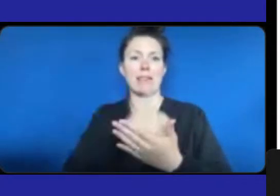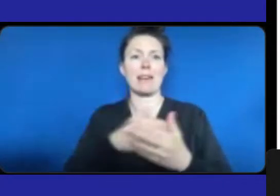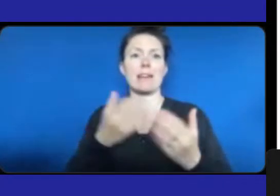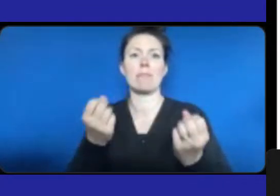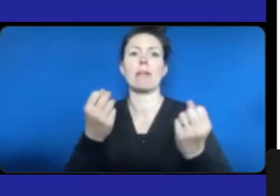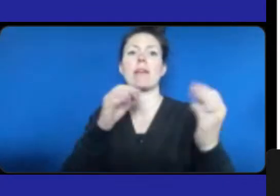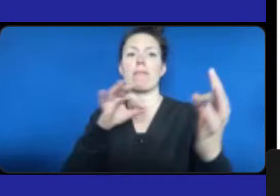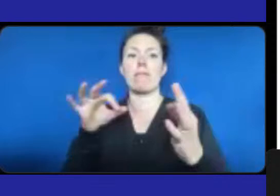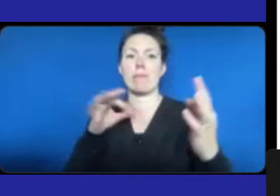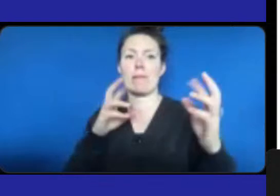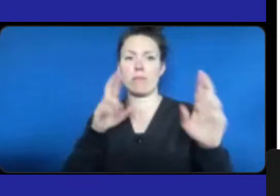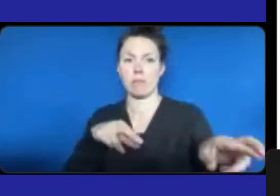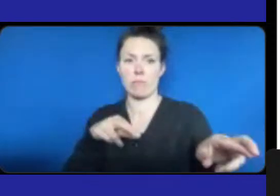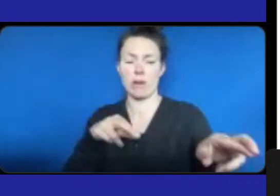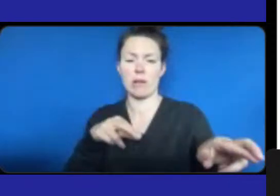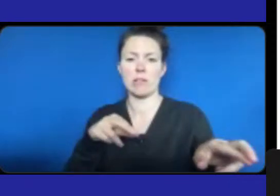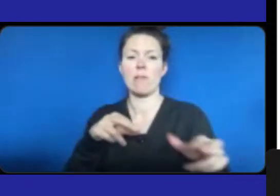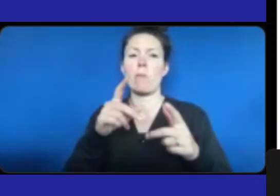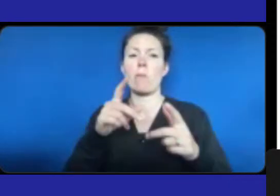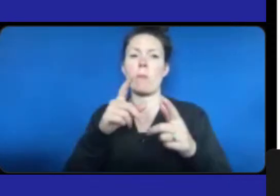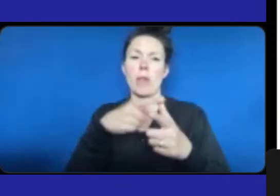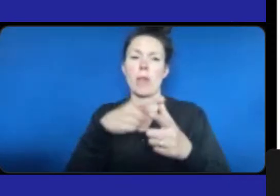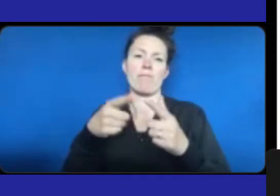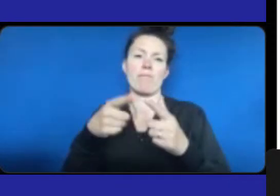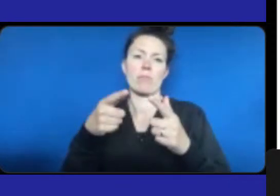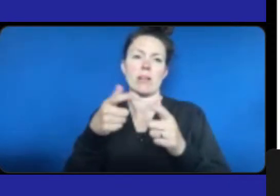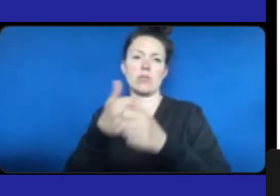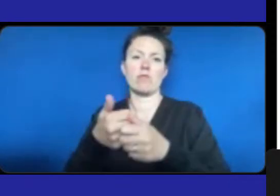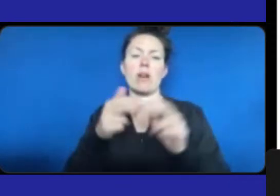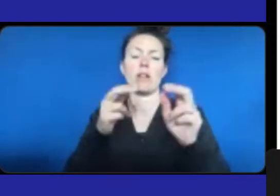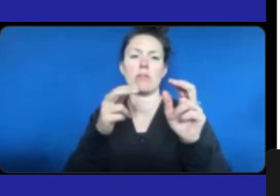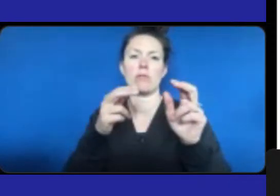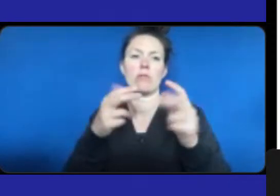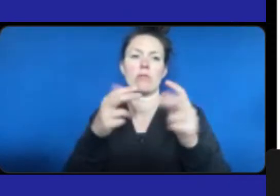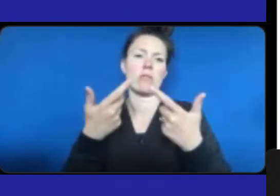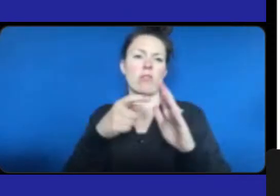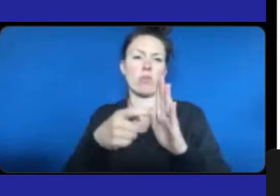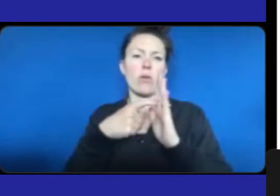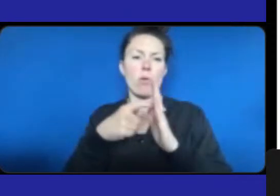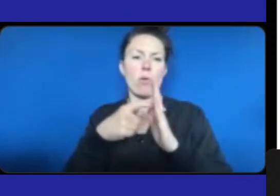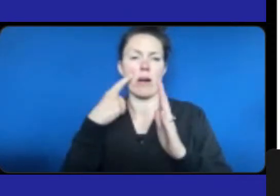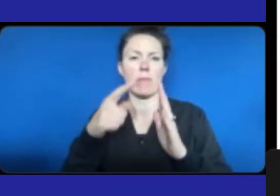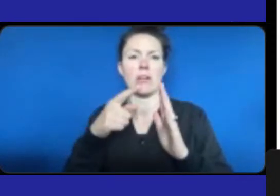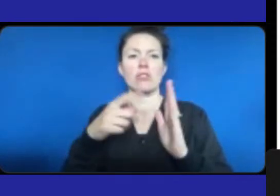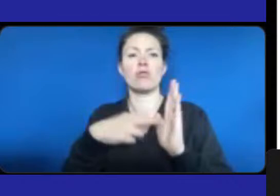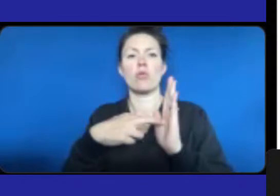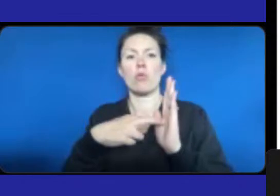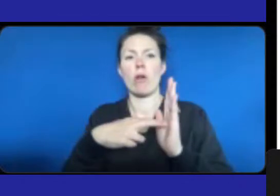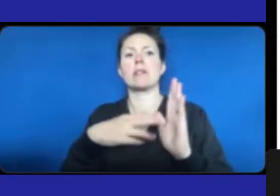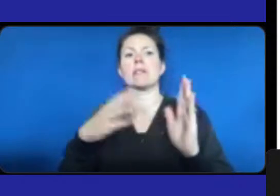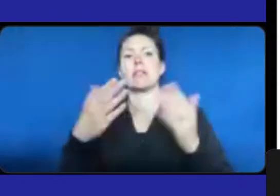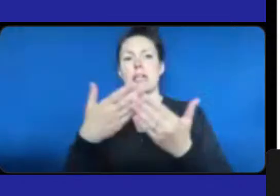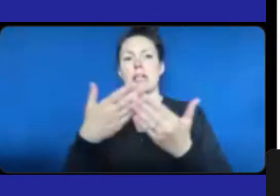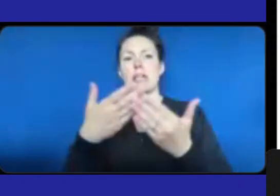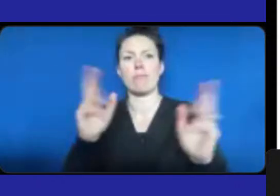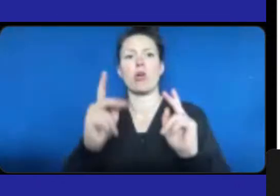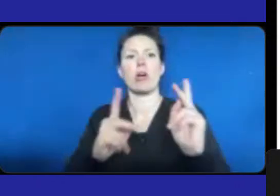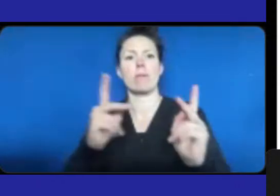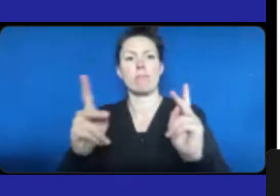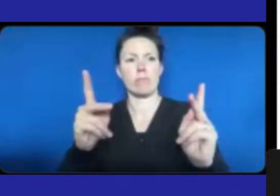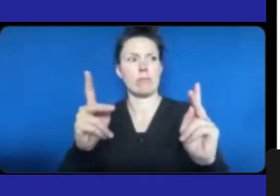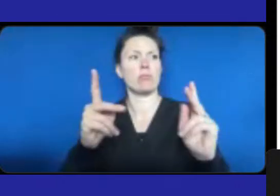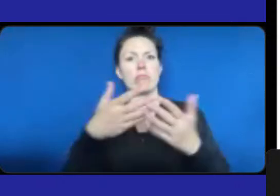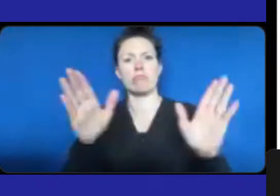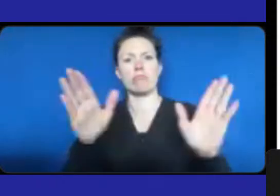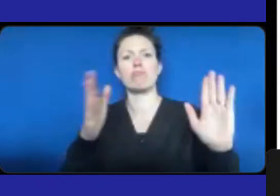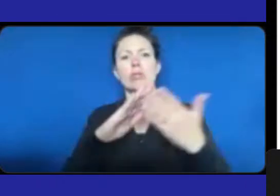is in keeping with the requirements of the CHNA, which say we need to be representing the broad interests of the community. Next